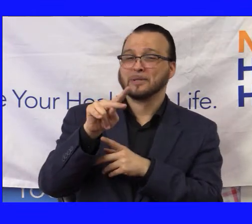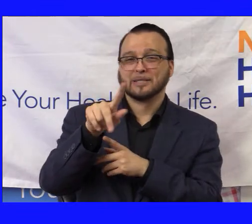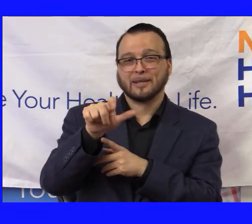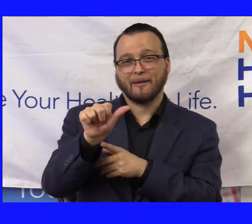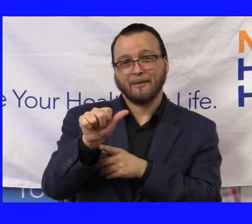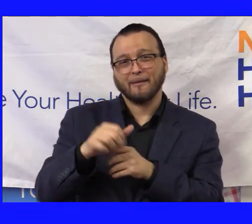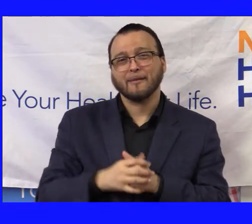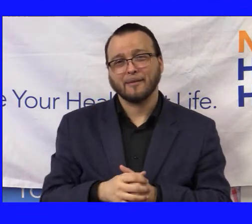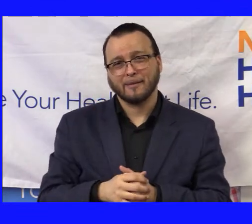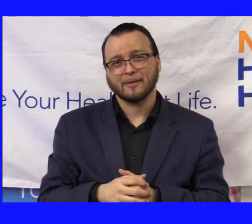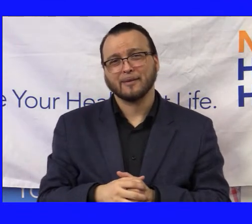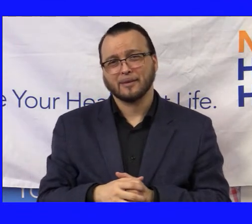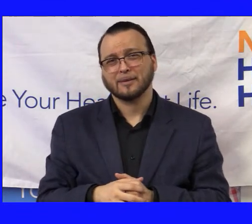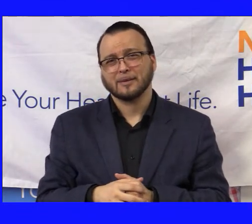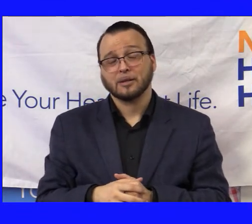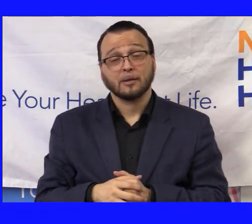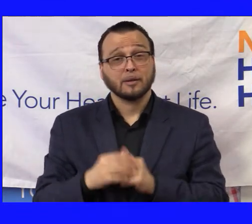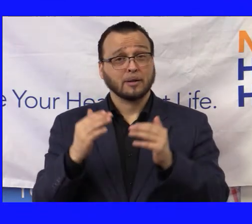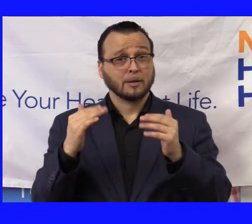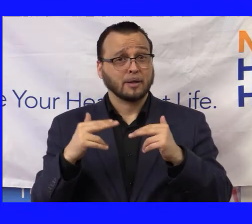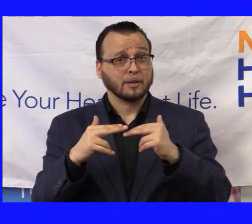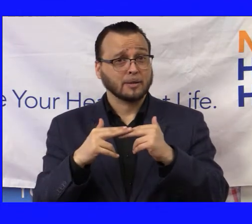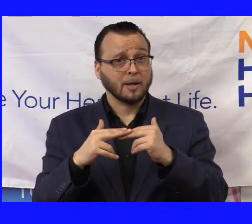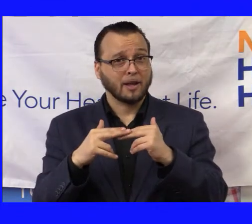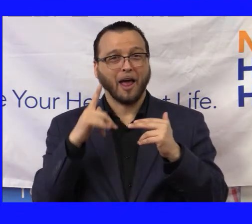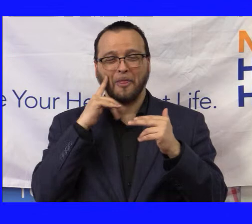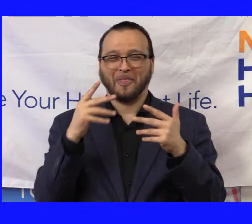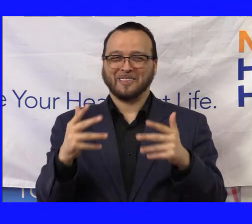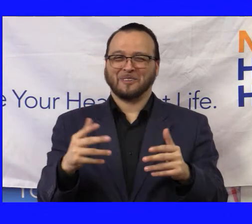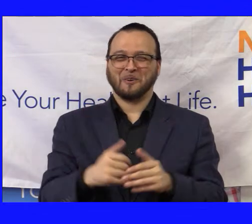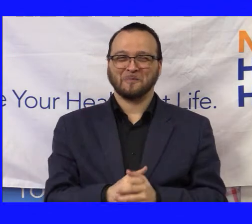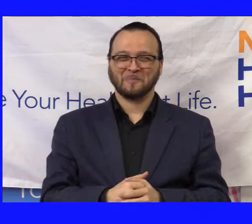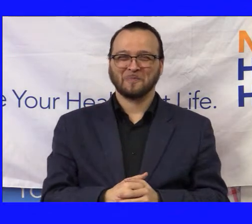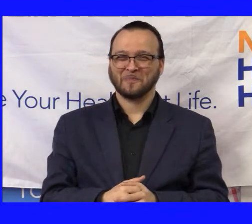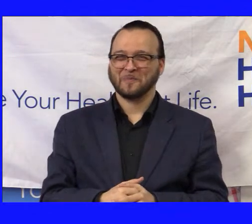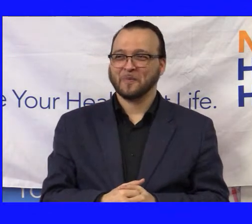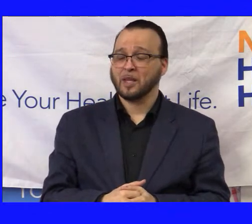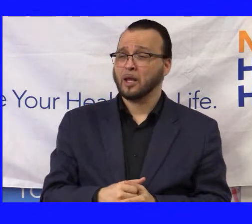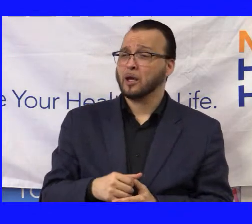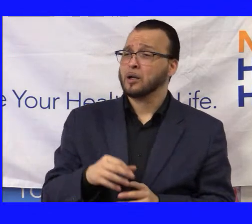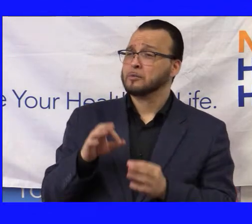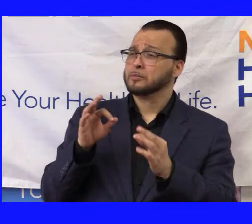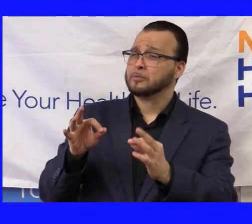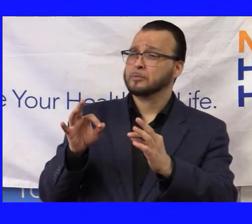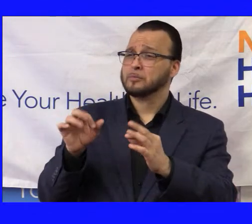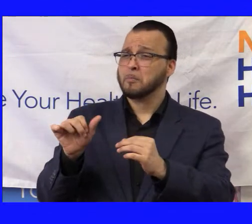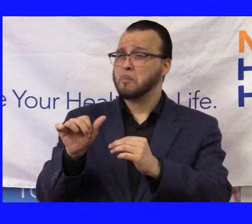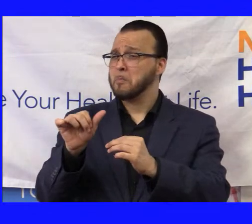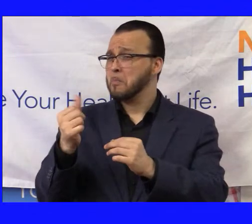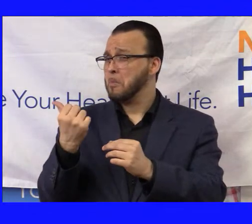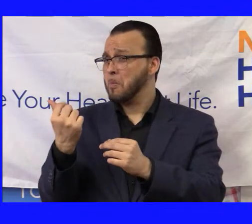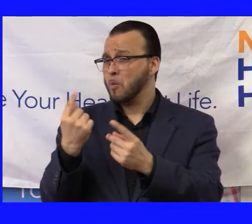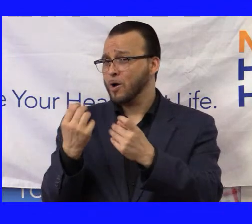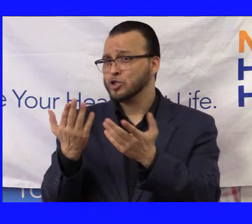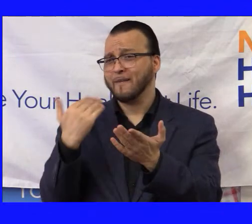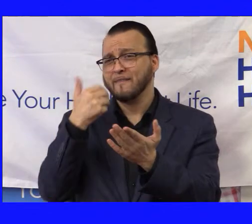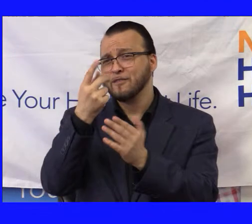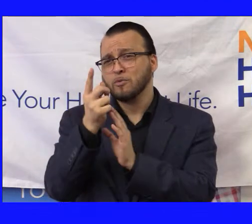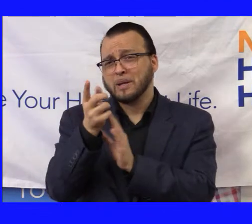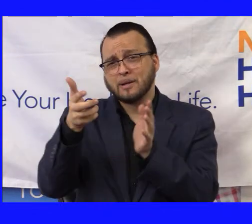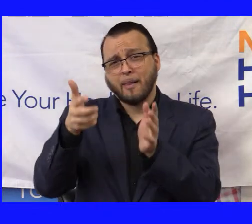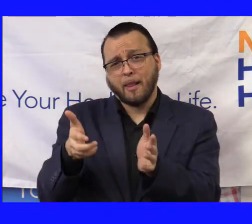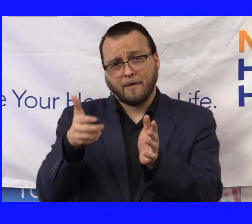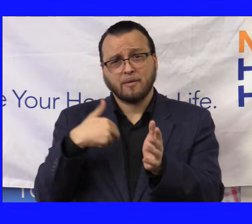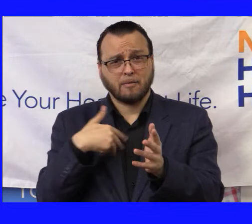Next slide, please. And I believe that's it. Thank you. Yeah. So are there any questions? We have a few minutes left, which I